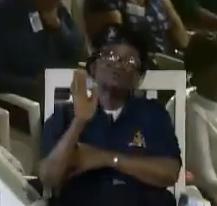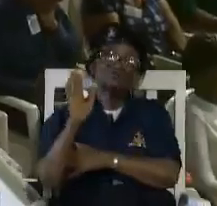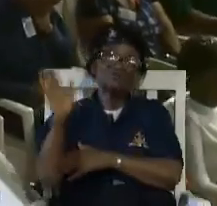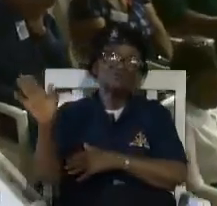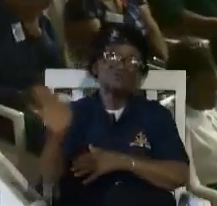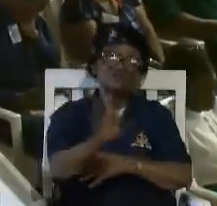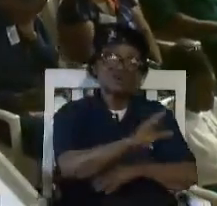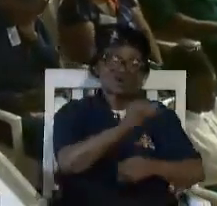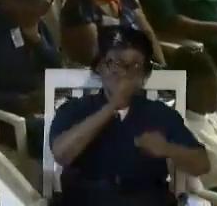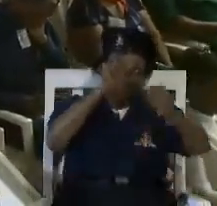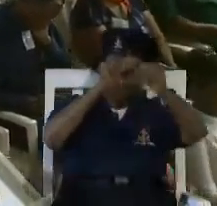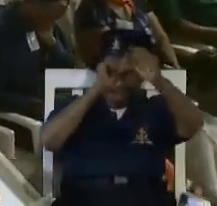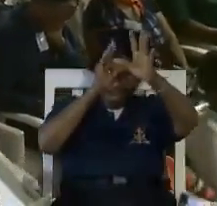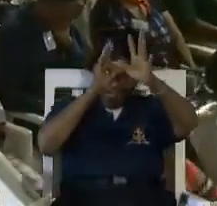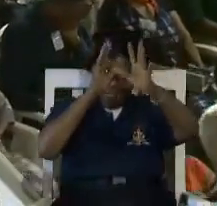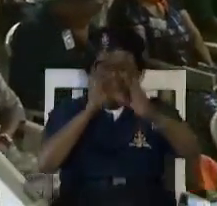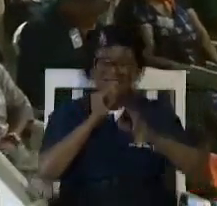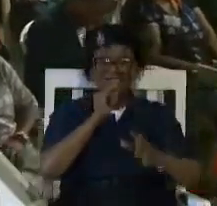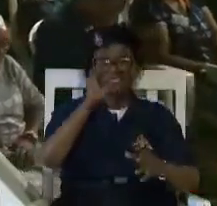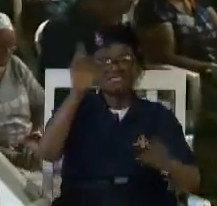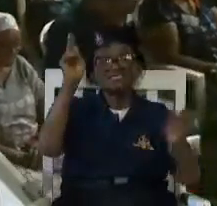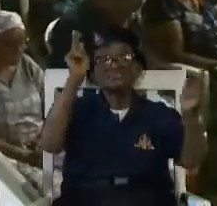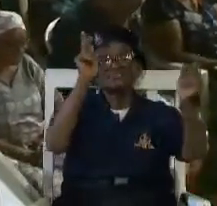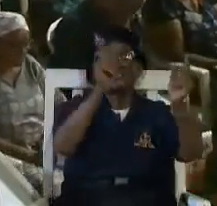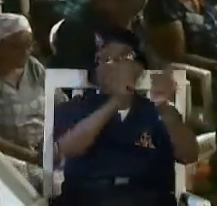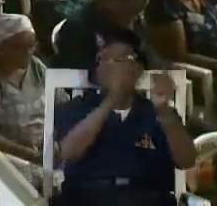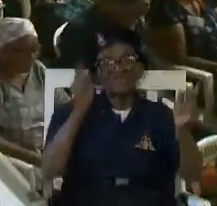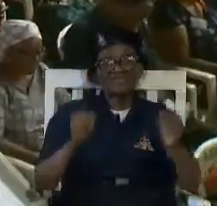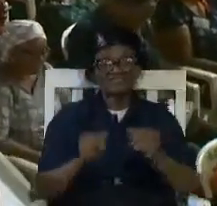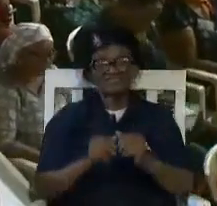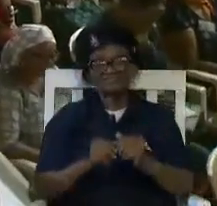Your Father is perfect.